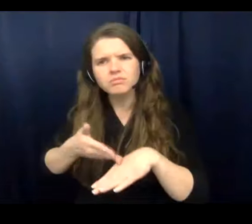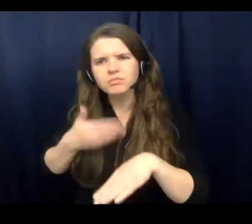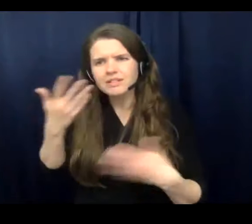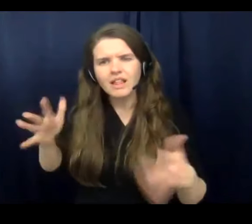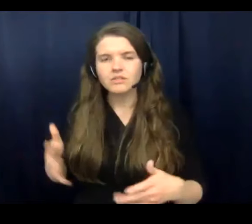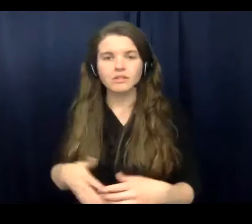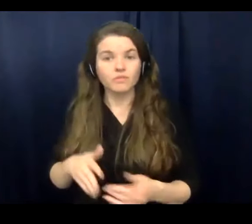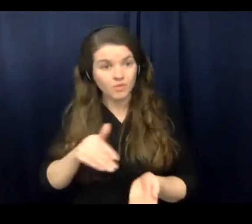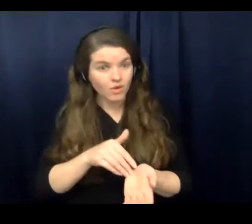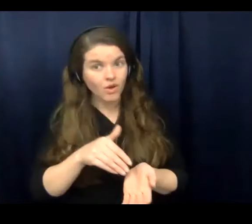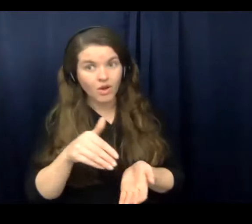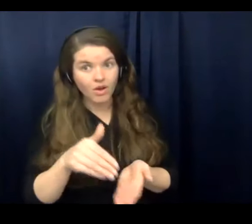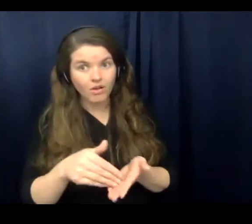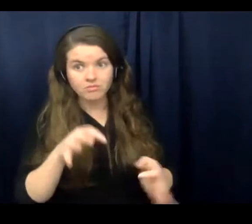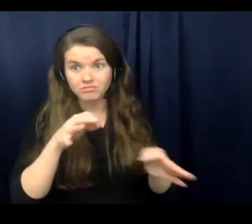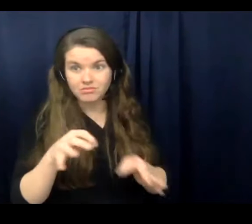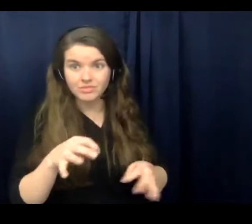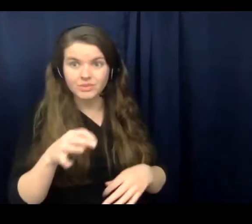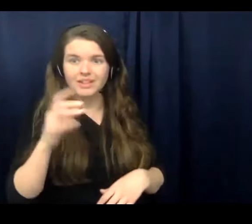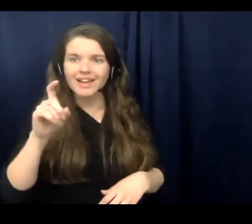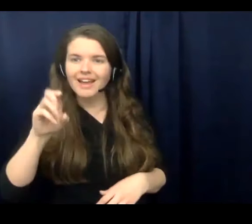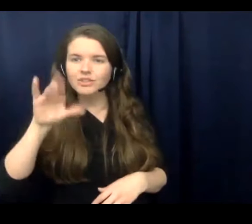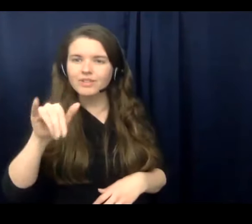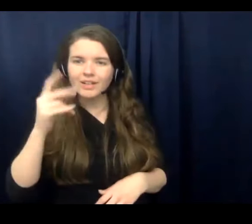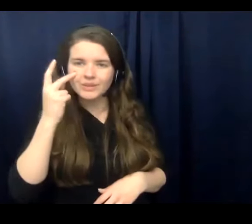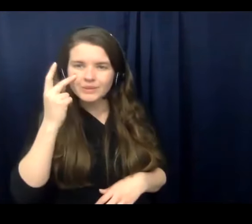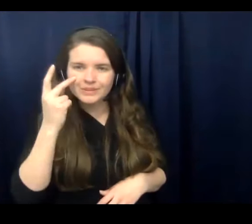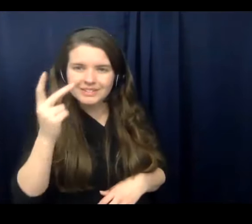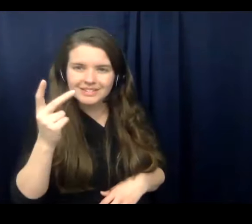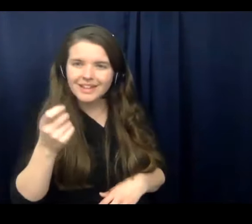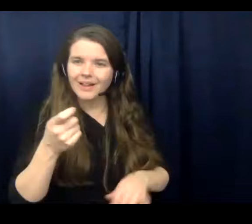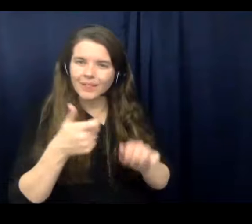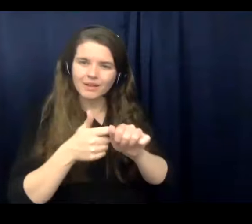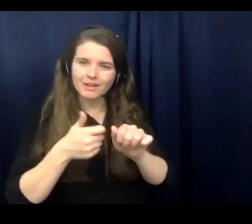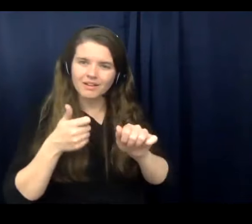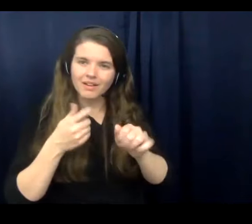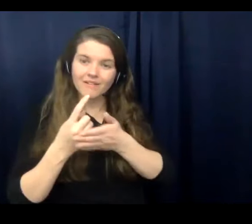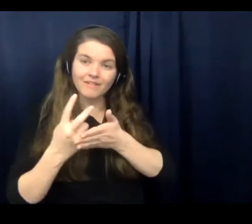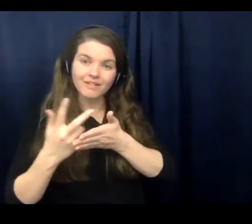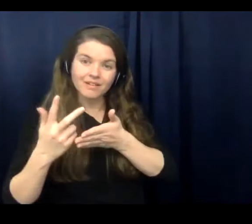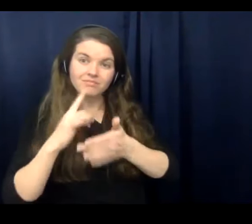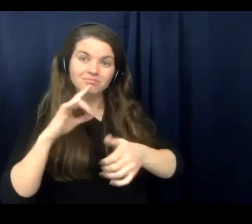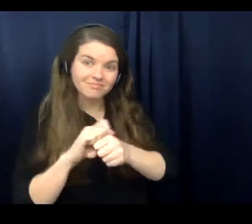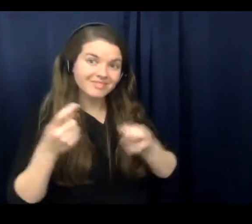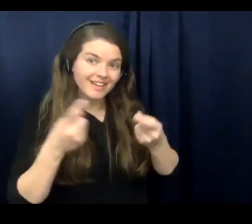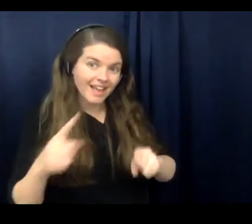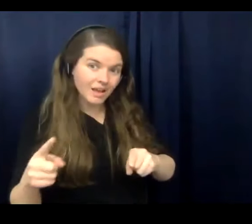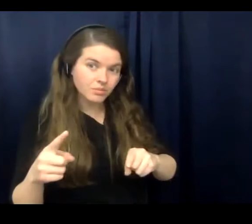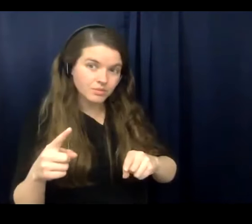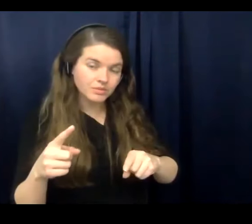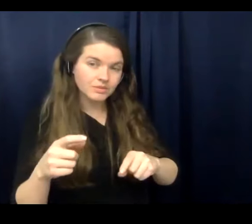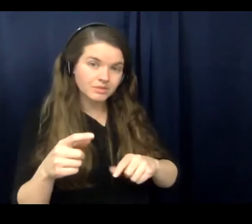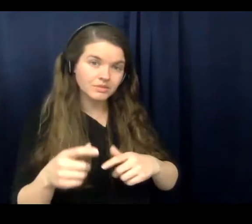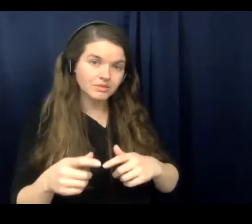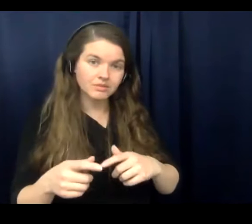often what you see on x-ray actually lags behind a couple weeks of what's actually going on in from